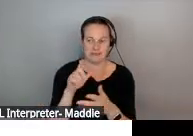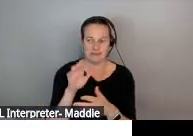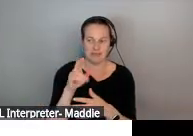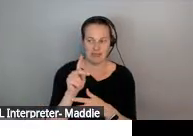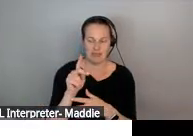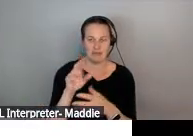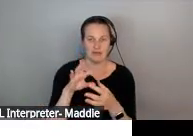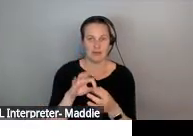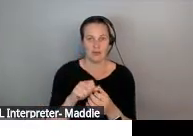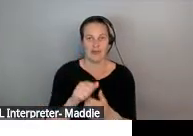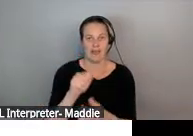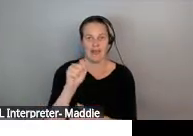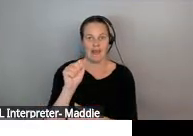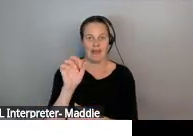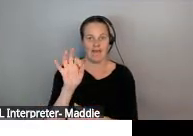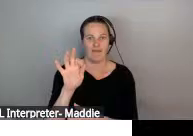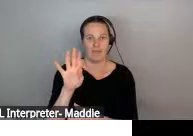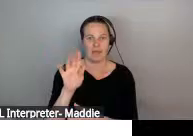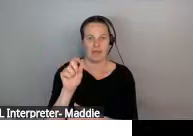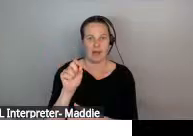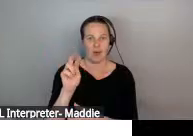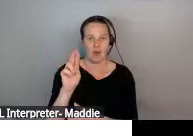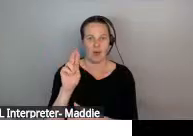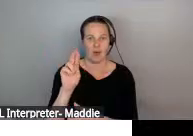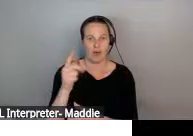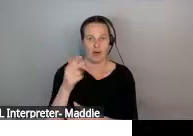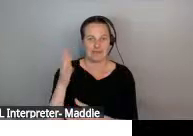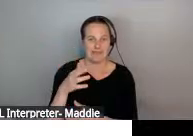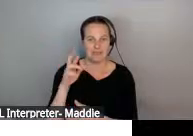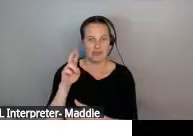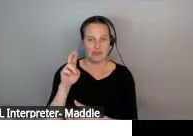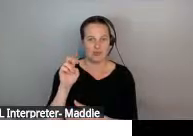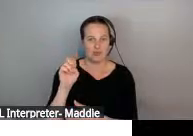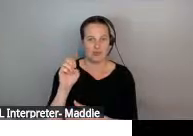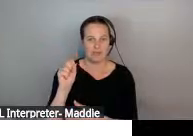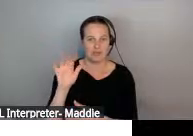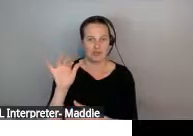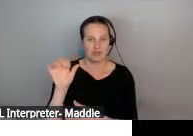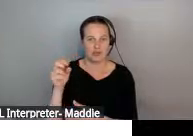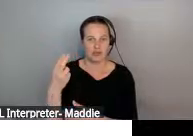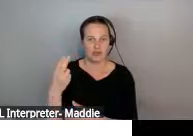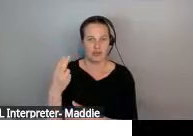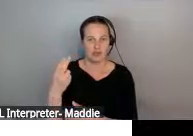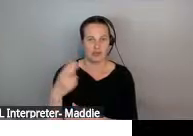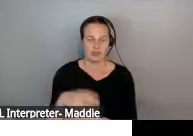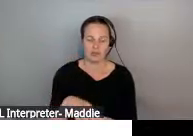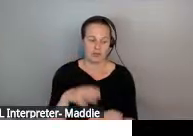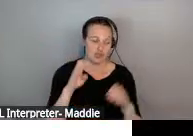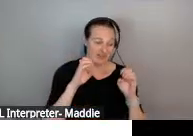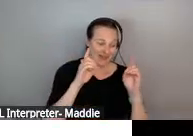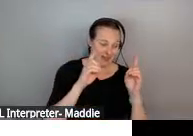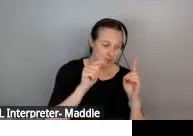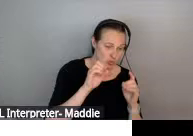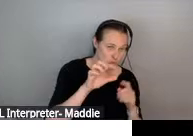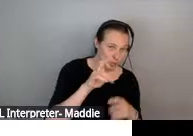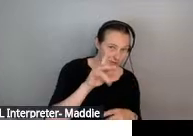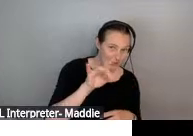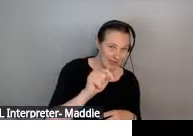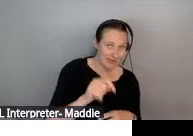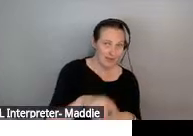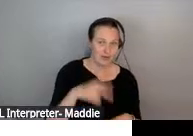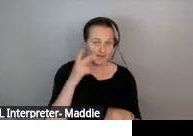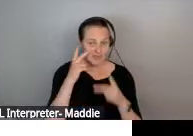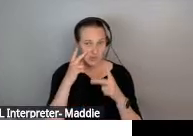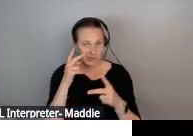afb.org/research. We also have the EdTech toolkit. We have another toolkit that is for teachers of the visually impaired, general